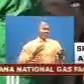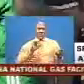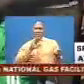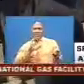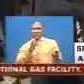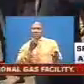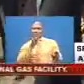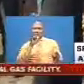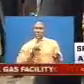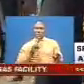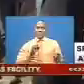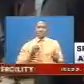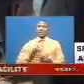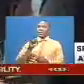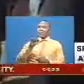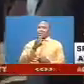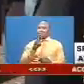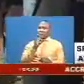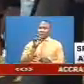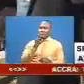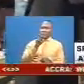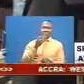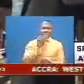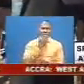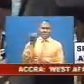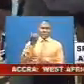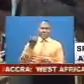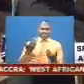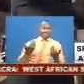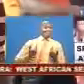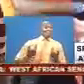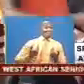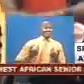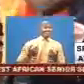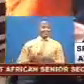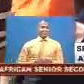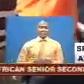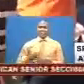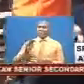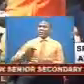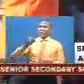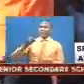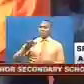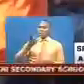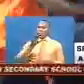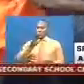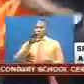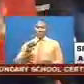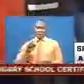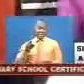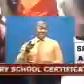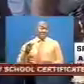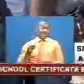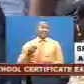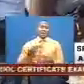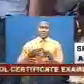Nicholas Owusu, with Stephen Esiedu picking the Best Goalkeeper Award. The Member of Parliament for the area, Abena